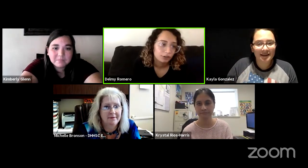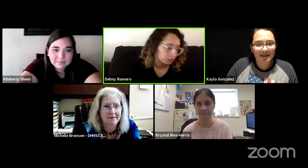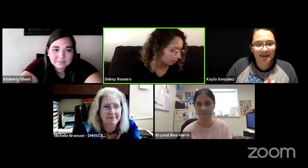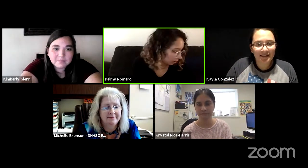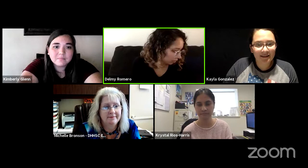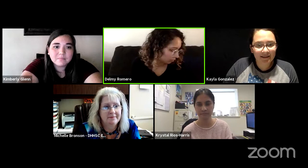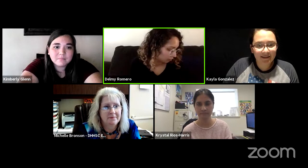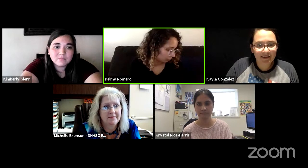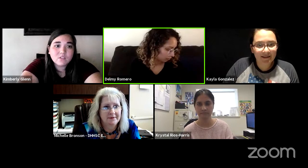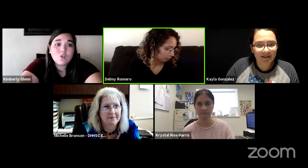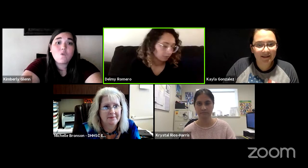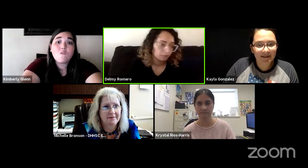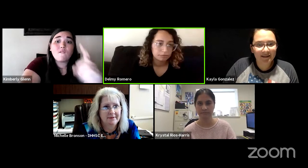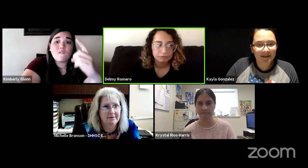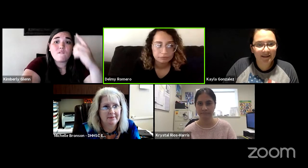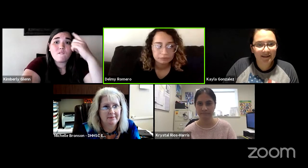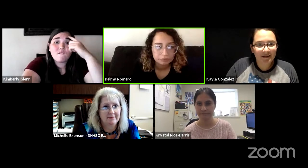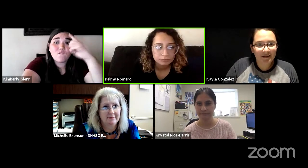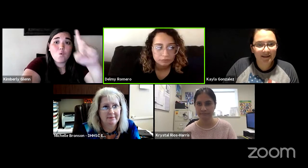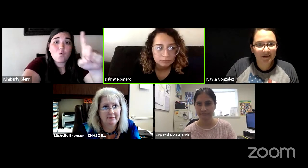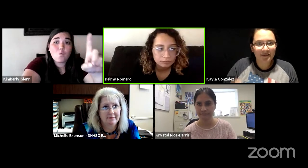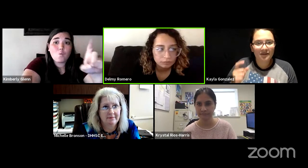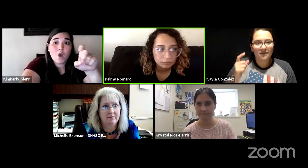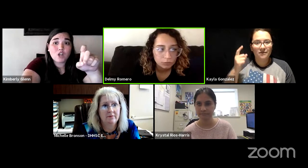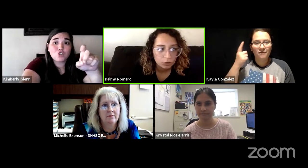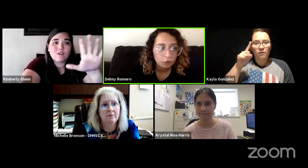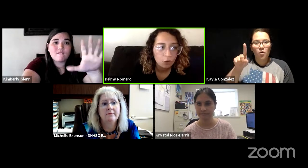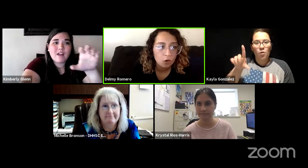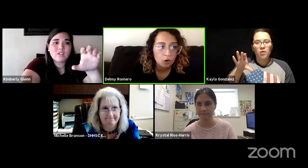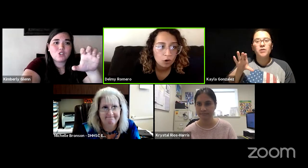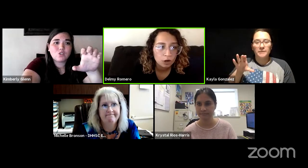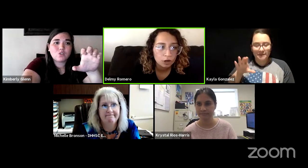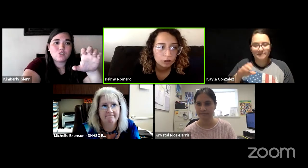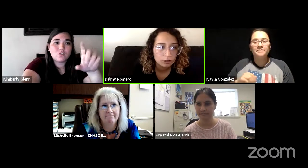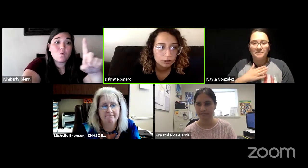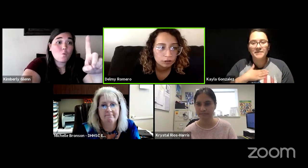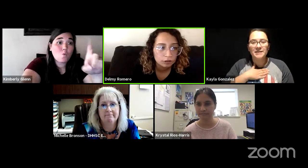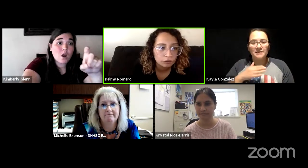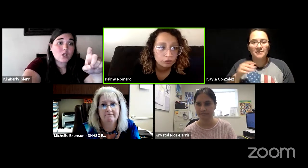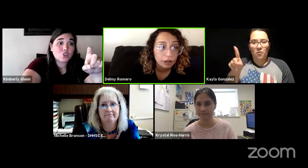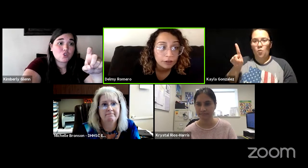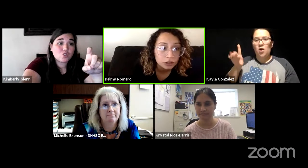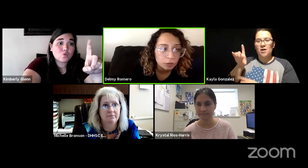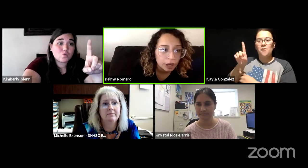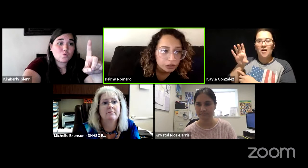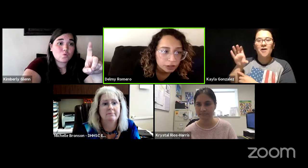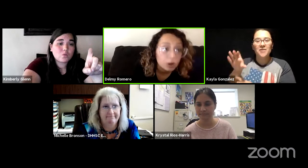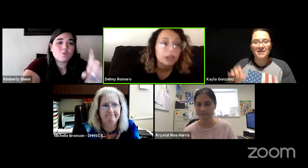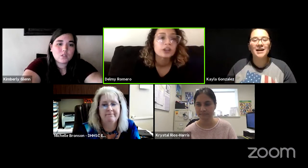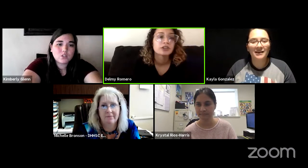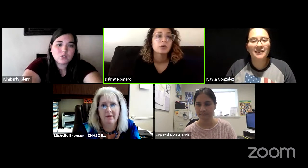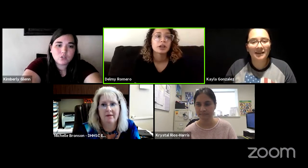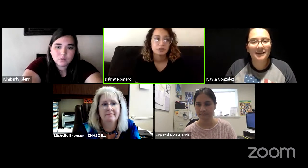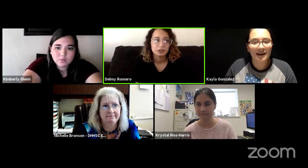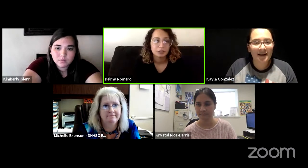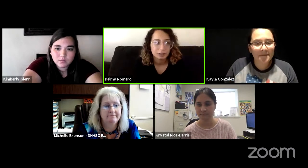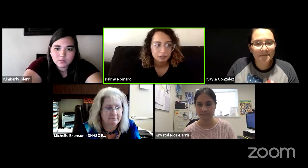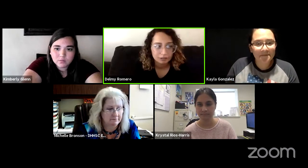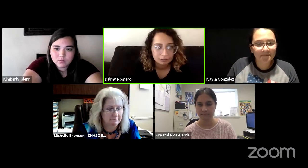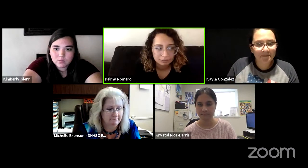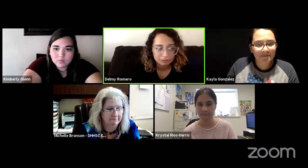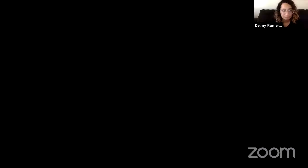DHHSC for 500. For 500 or 100? 100,